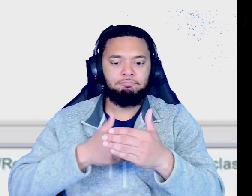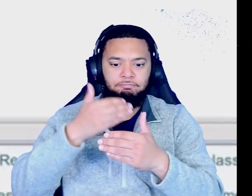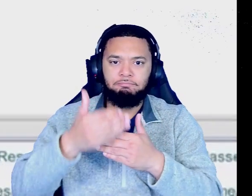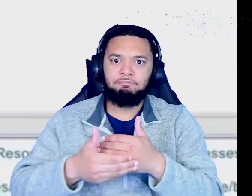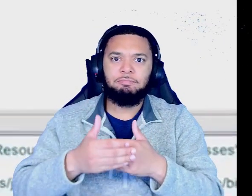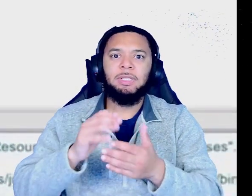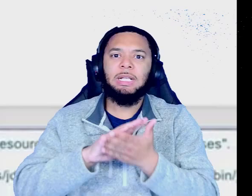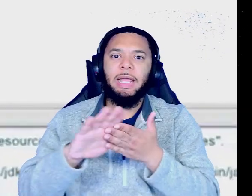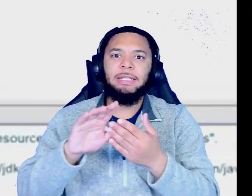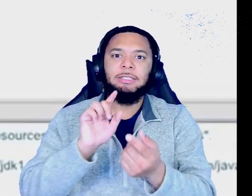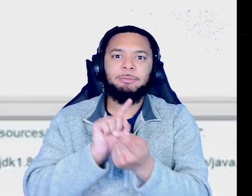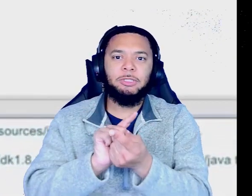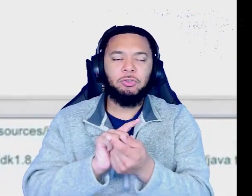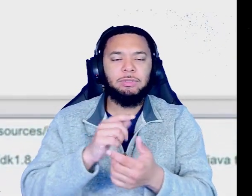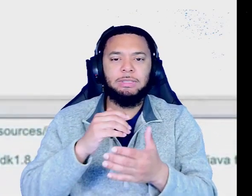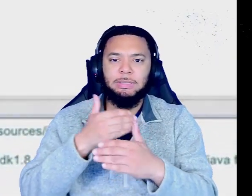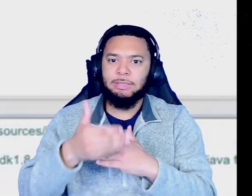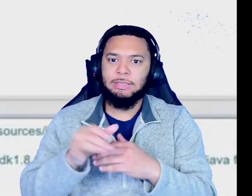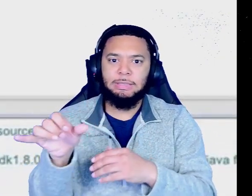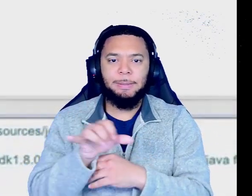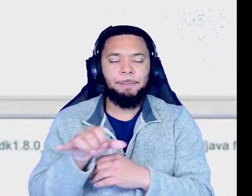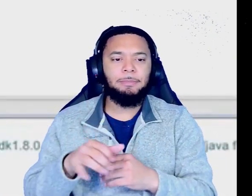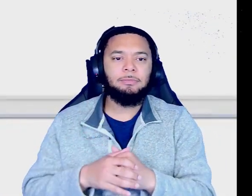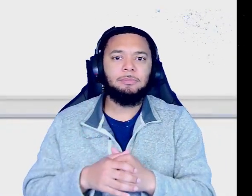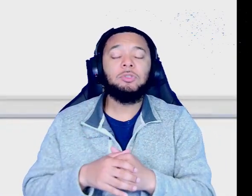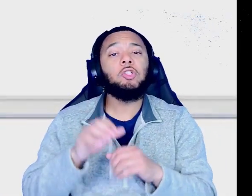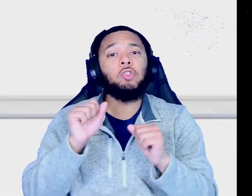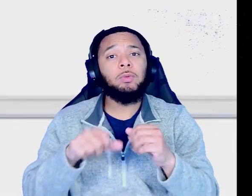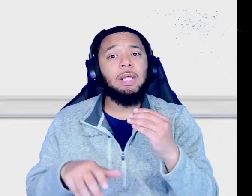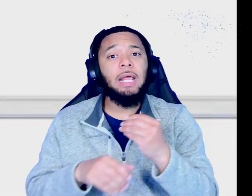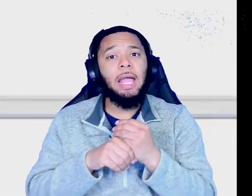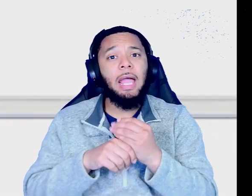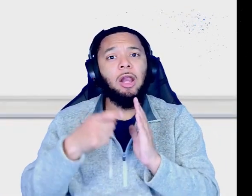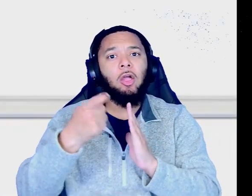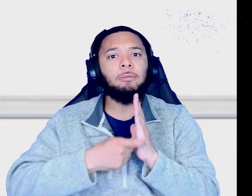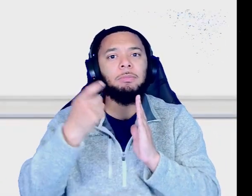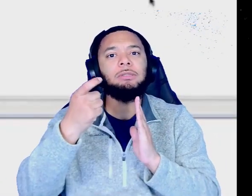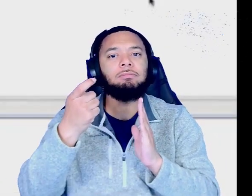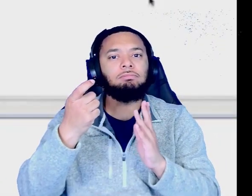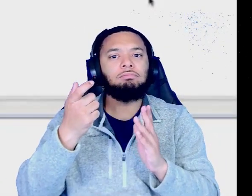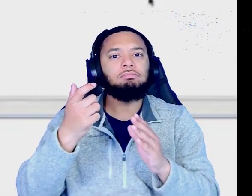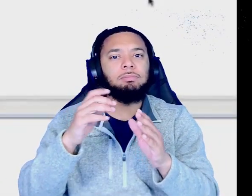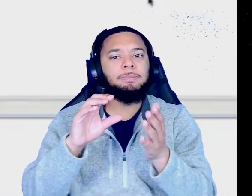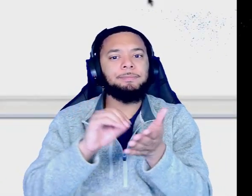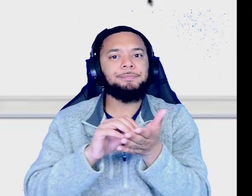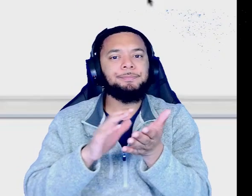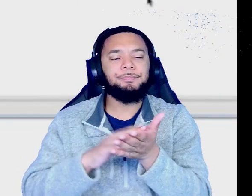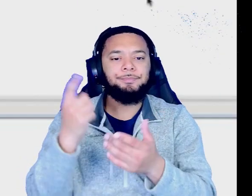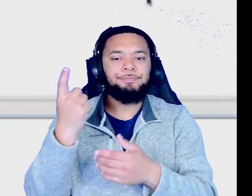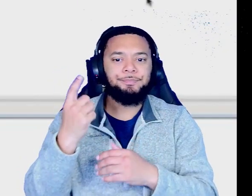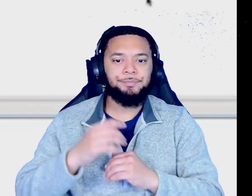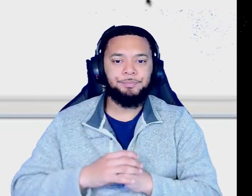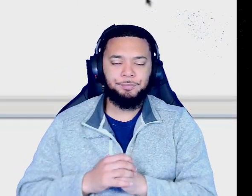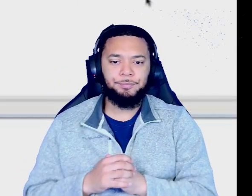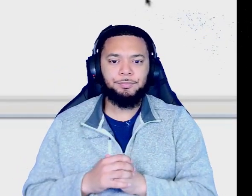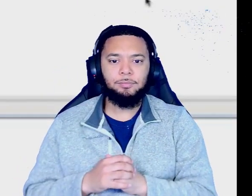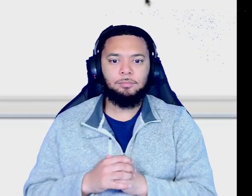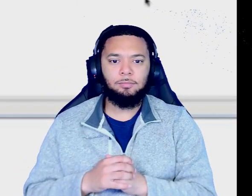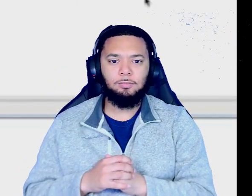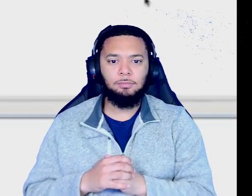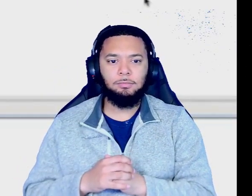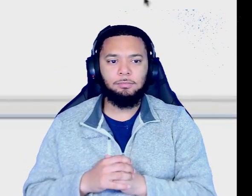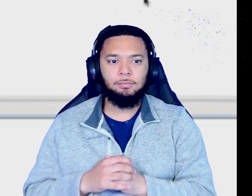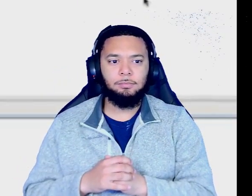thing that you can do. You can add a default value as a 3rd parameter here. Another thing you can do is you